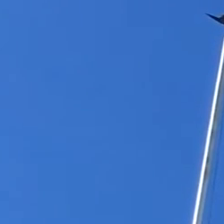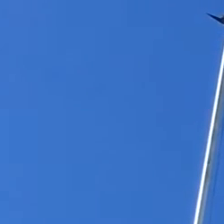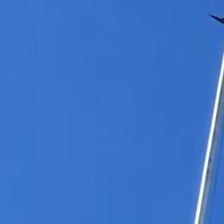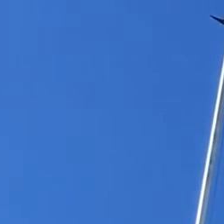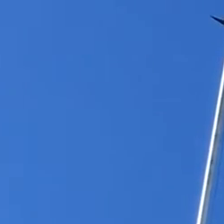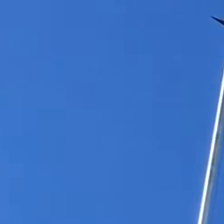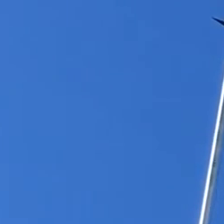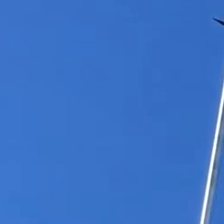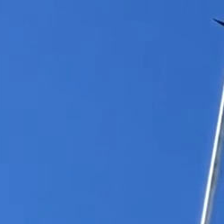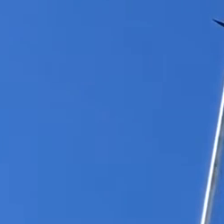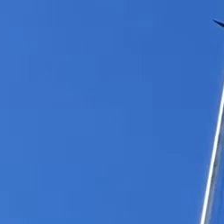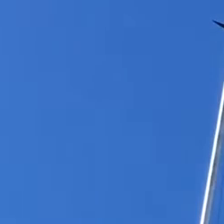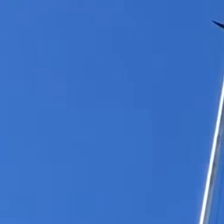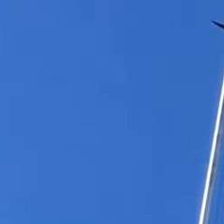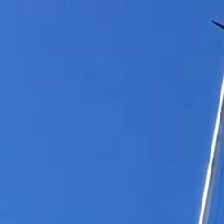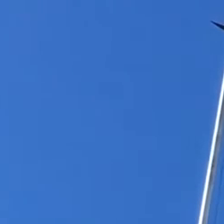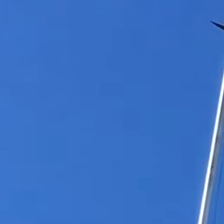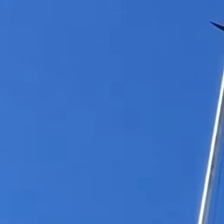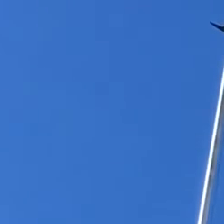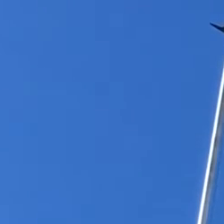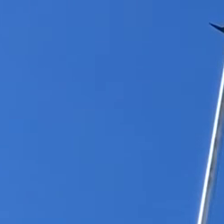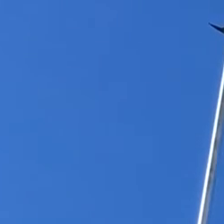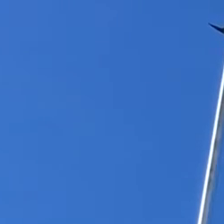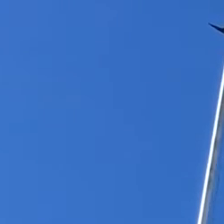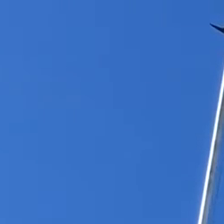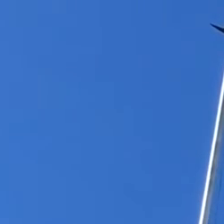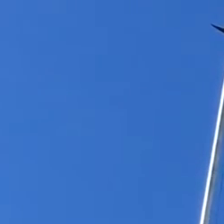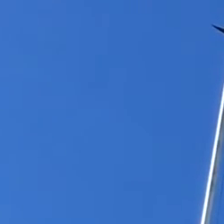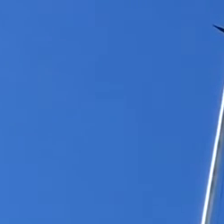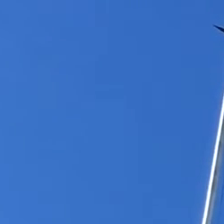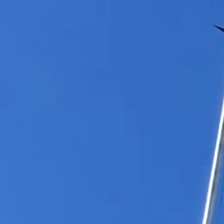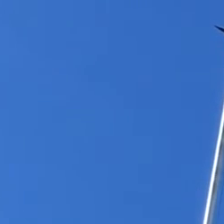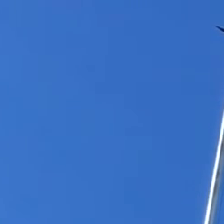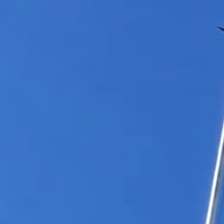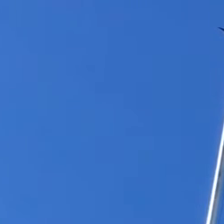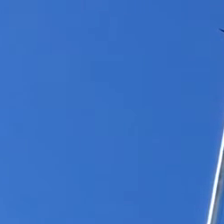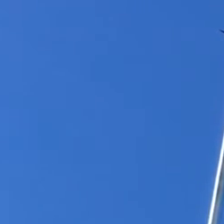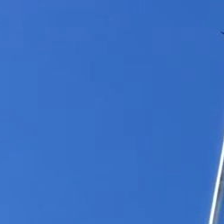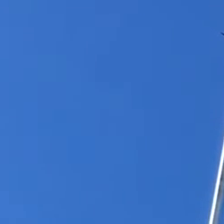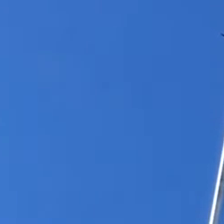under God, indivisible, with liberty and justice for all.